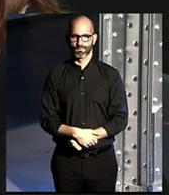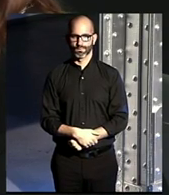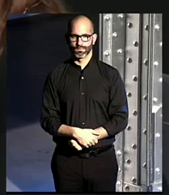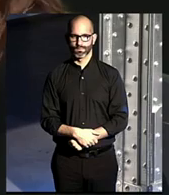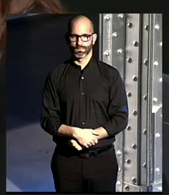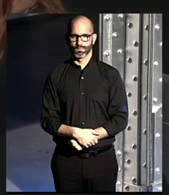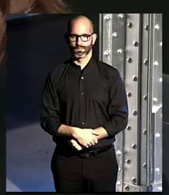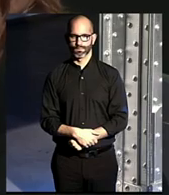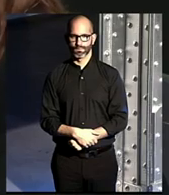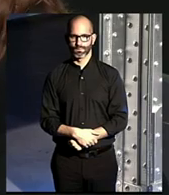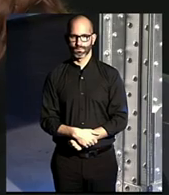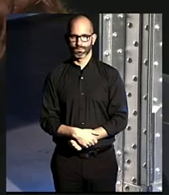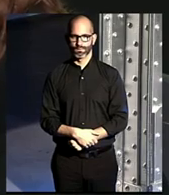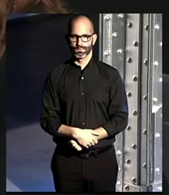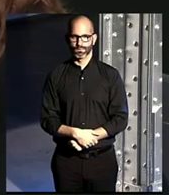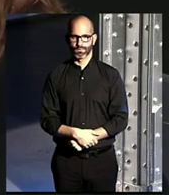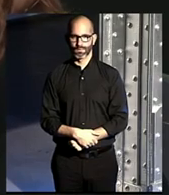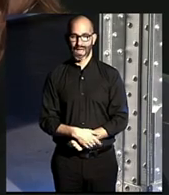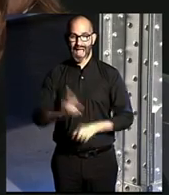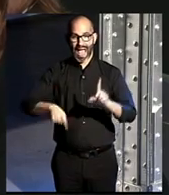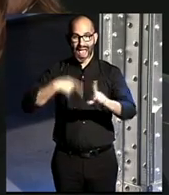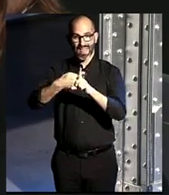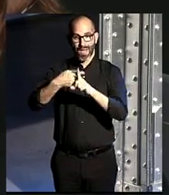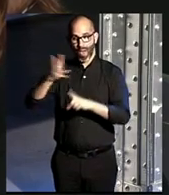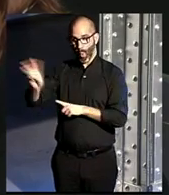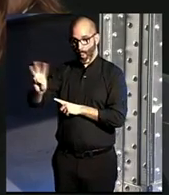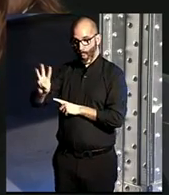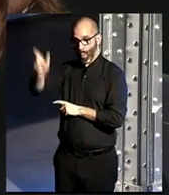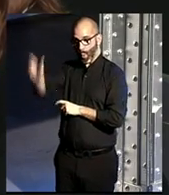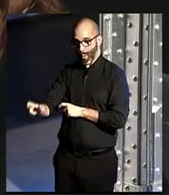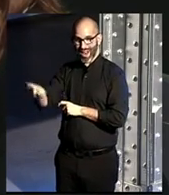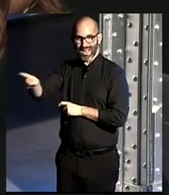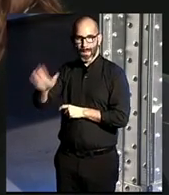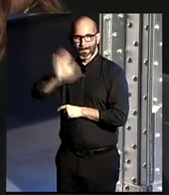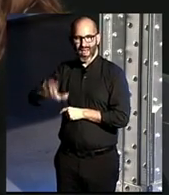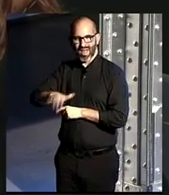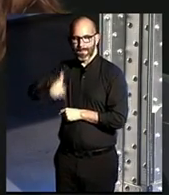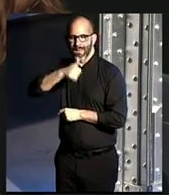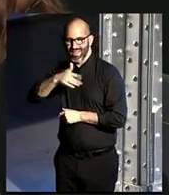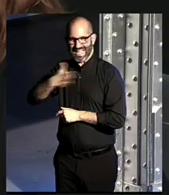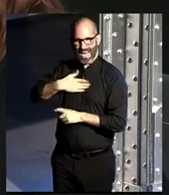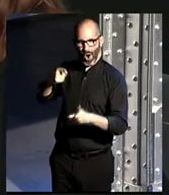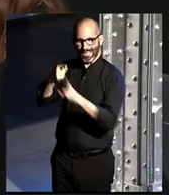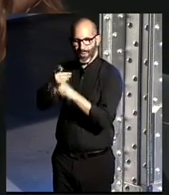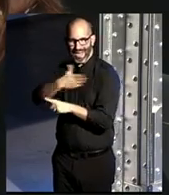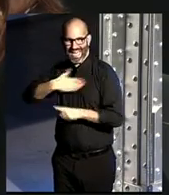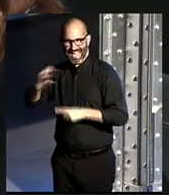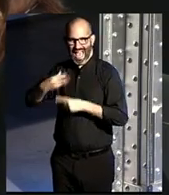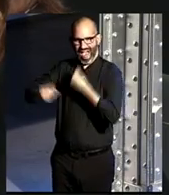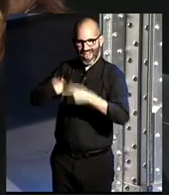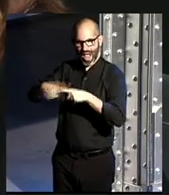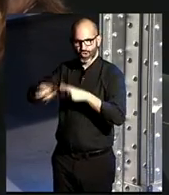happen. Y además H.G. Wells era impaciente y despiadado porque lo que quería era hacer las cosas.